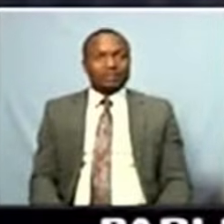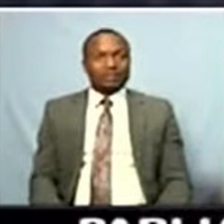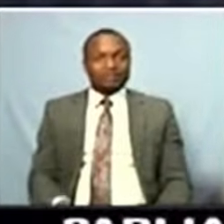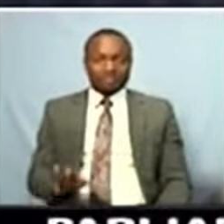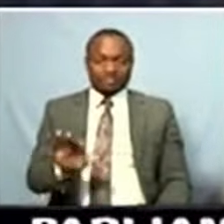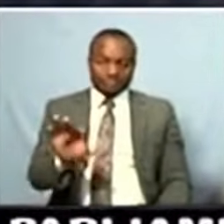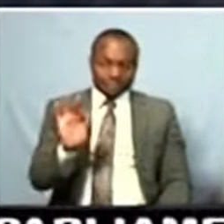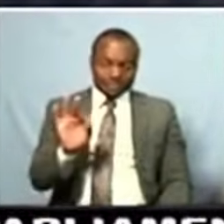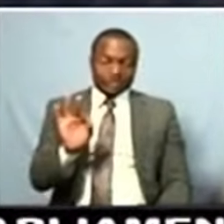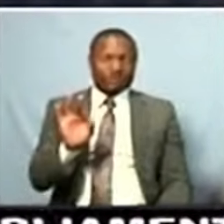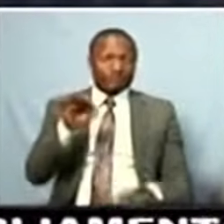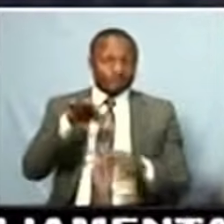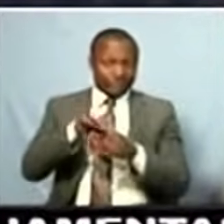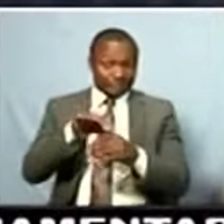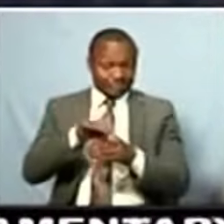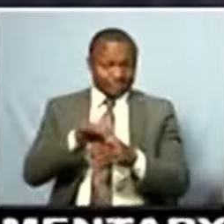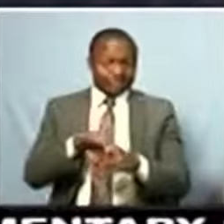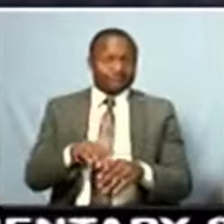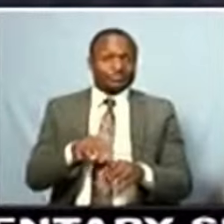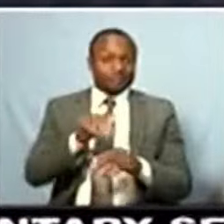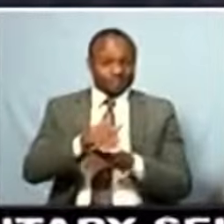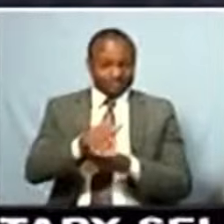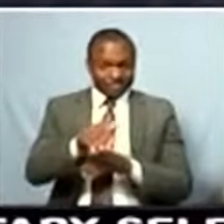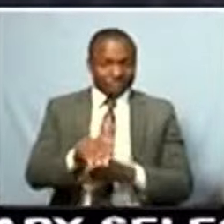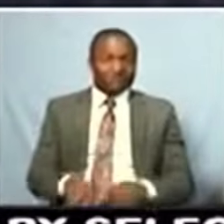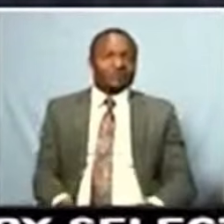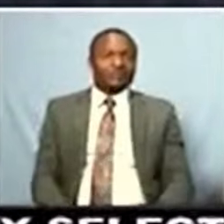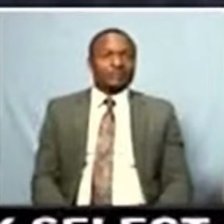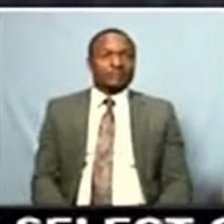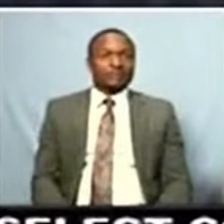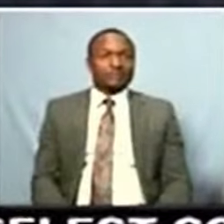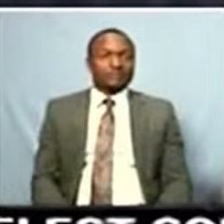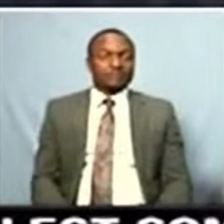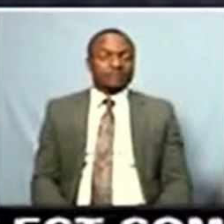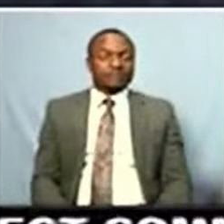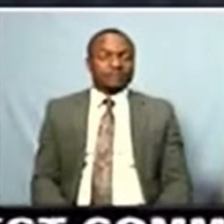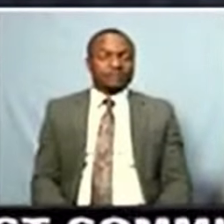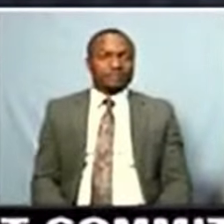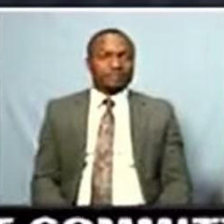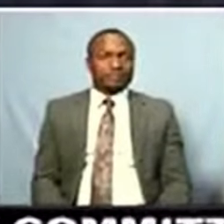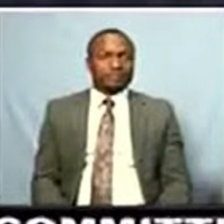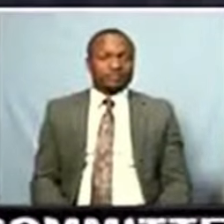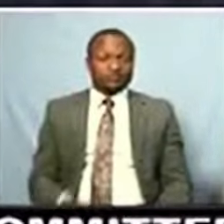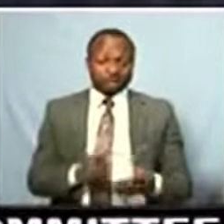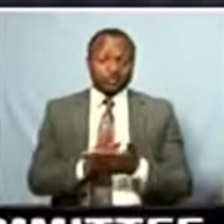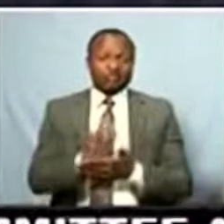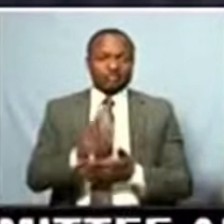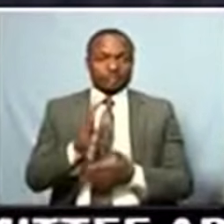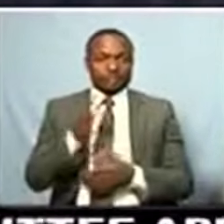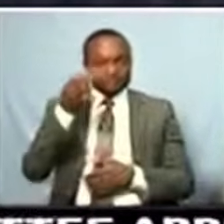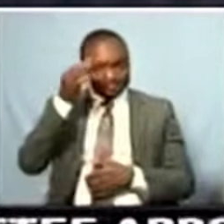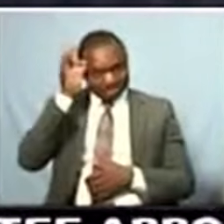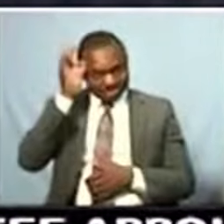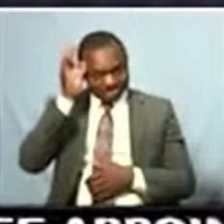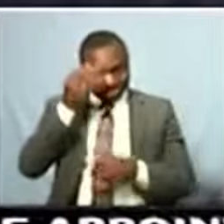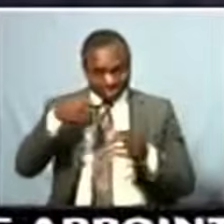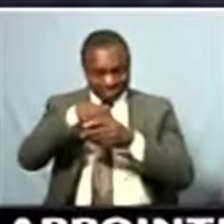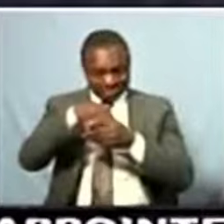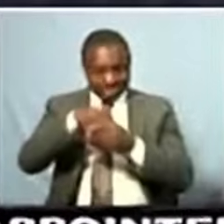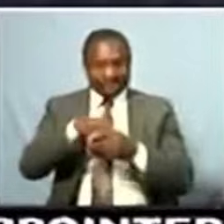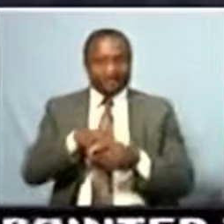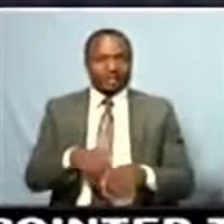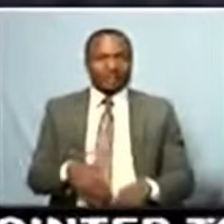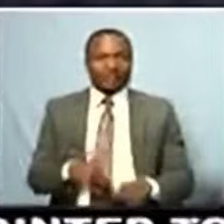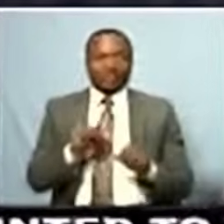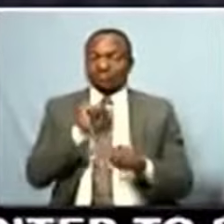picked for nominations, isn't it? Yeah, it's valid. We'll take that one into account.